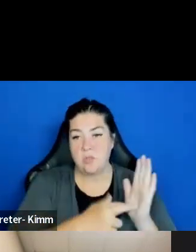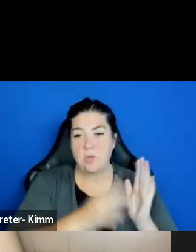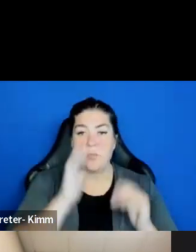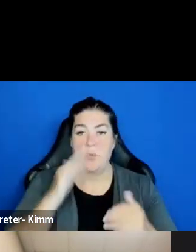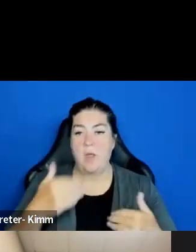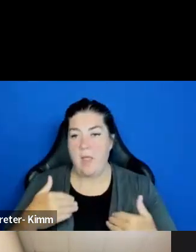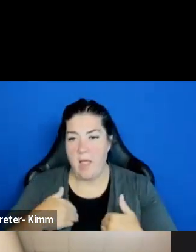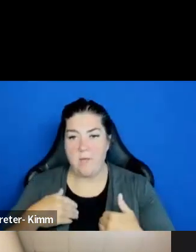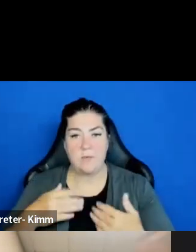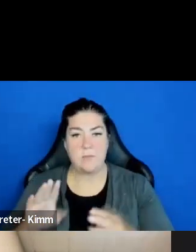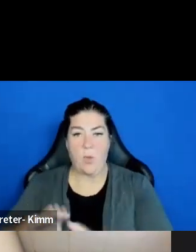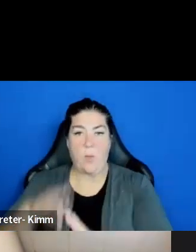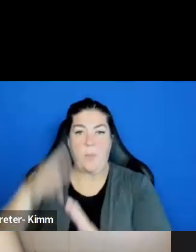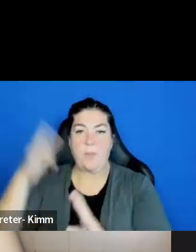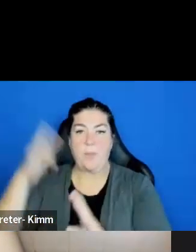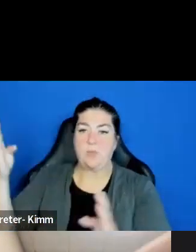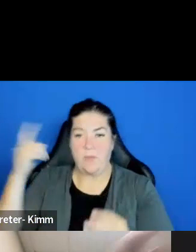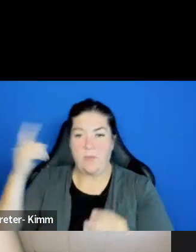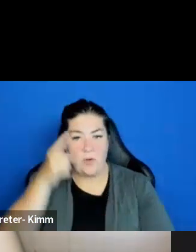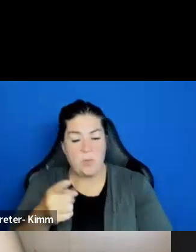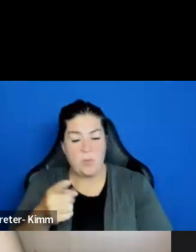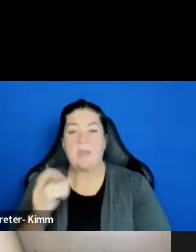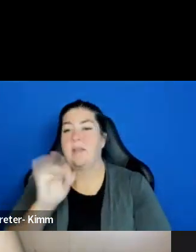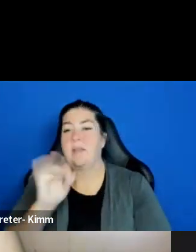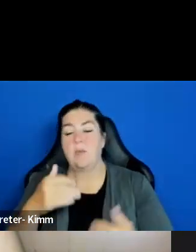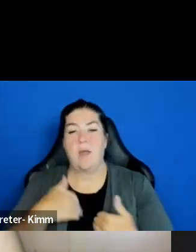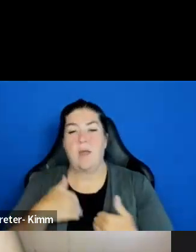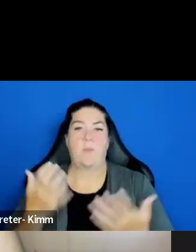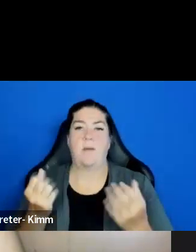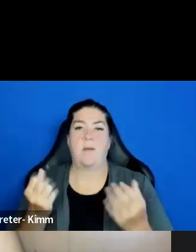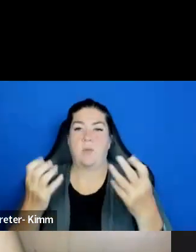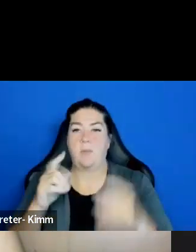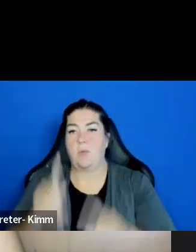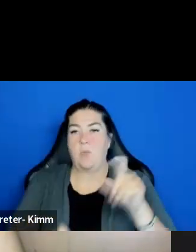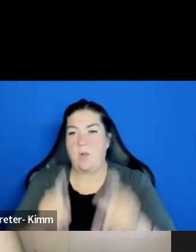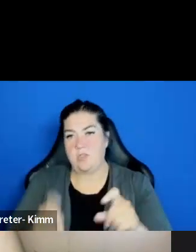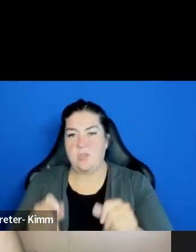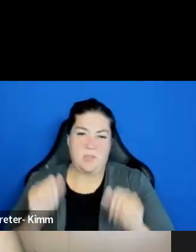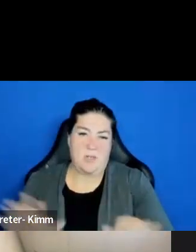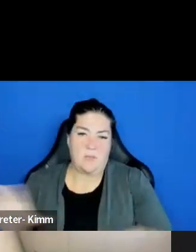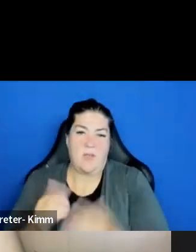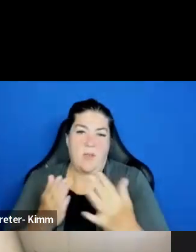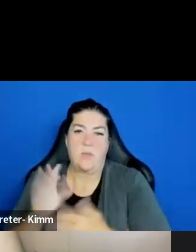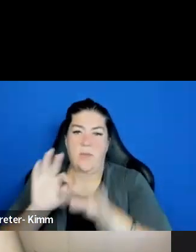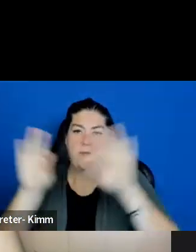open doors for you. And then if you're wanting to submit multiple questions, you're also able to do that form.